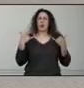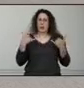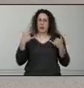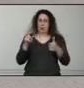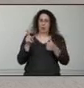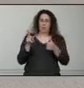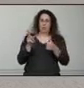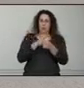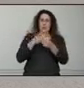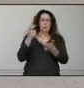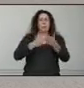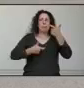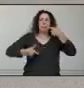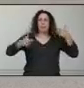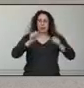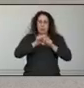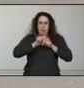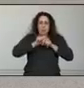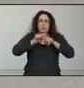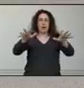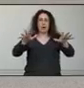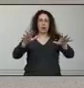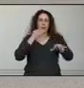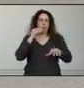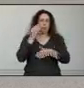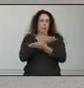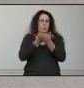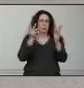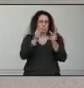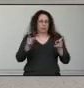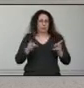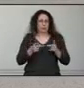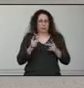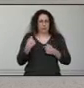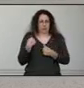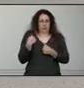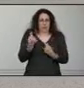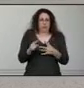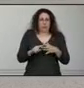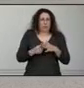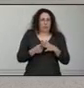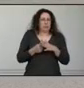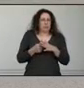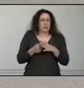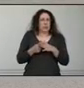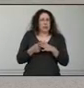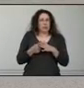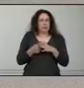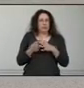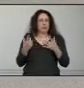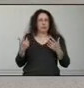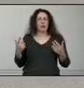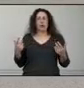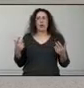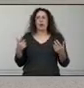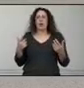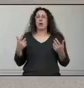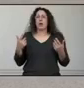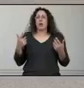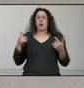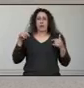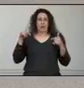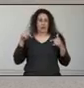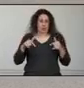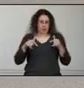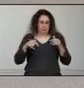major outbreak in a homeless shelter in Santa Clara County since the beginning of the pandemic. This outbreak, once this outbreak